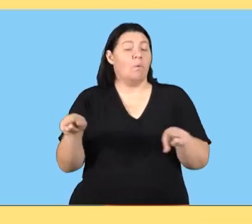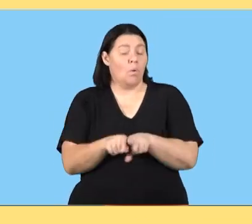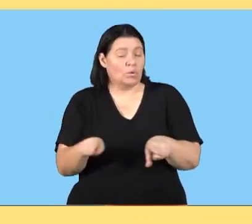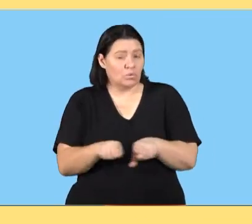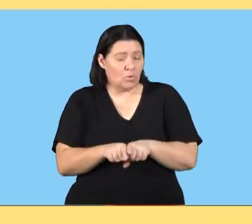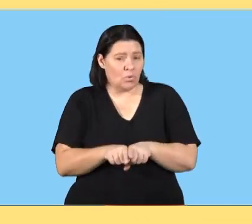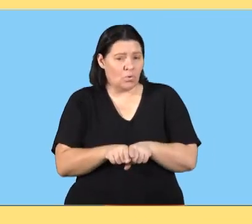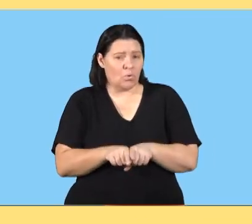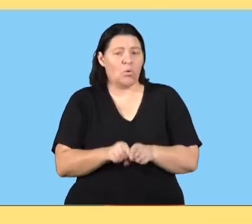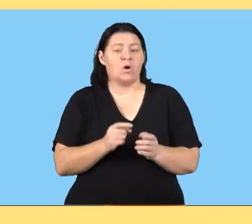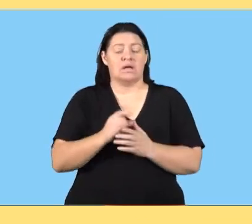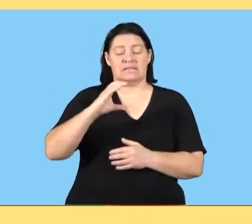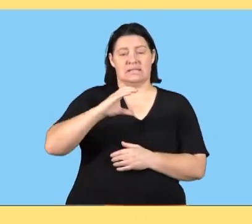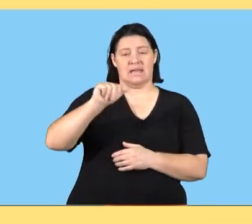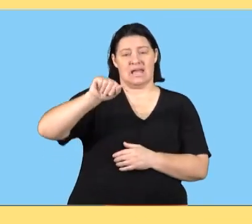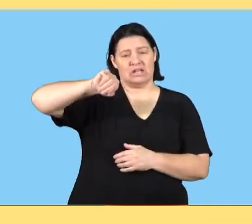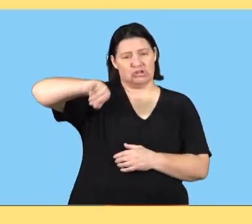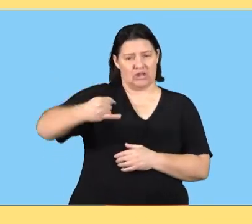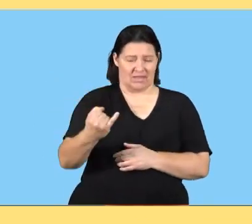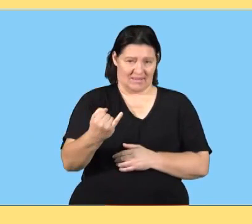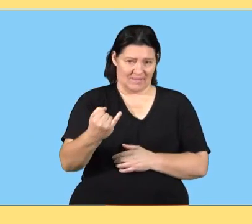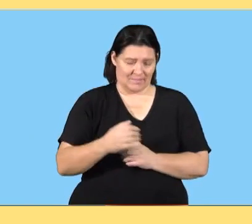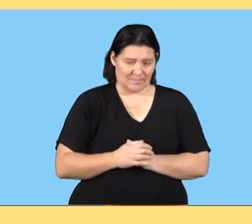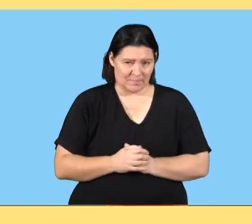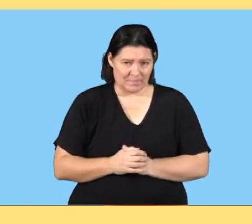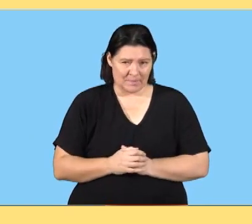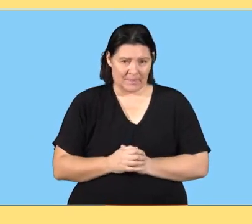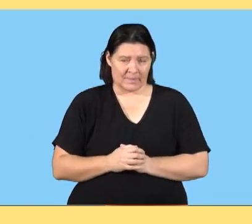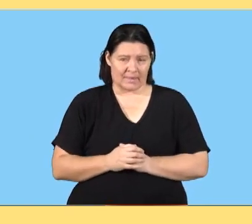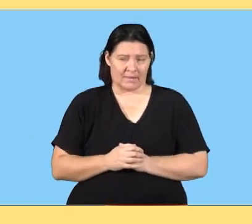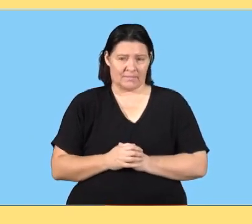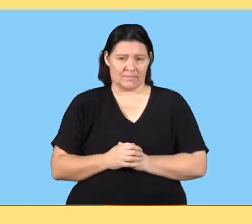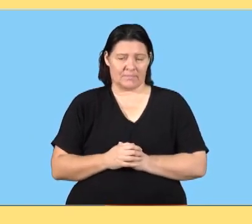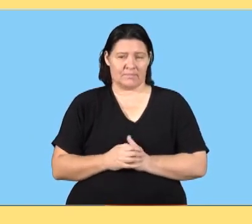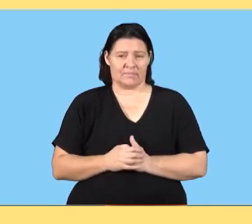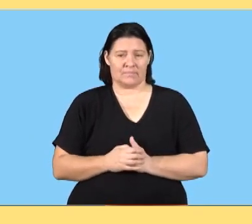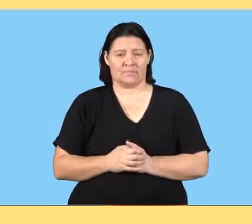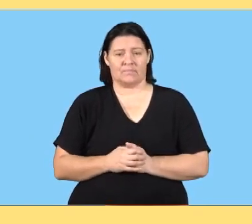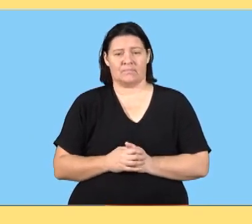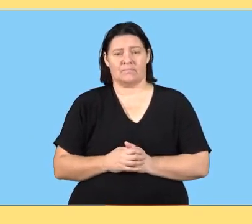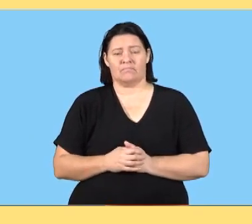journal as well as your creditors allowances journal.